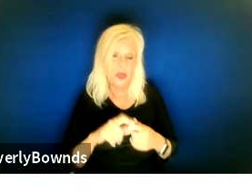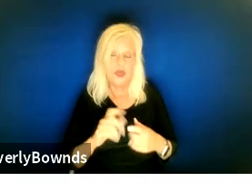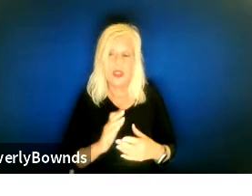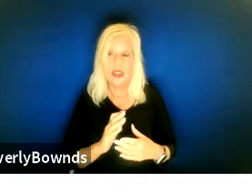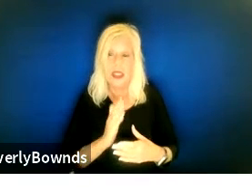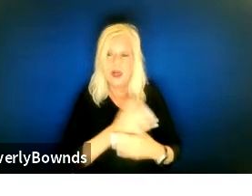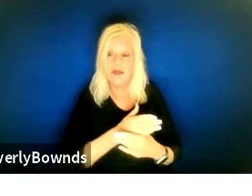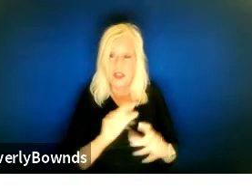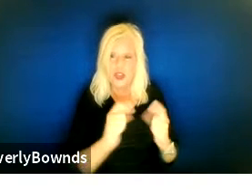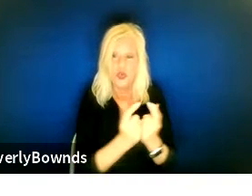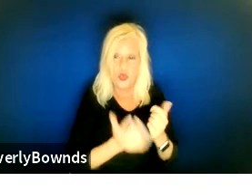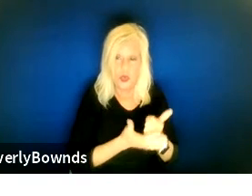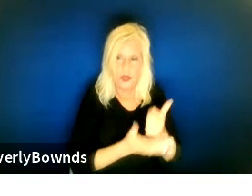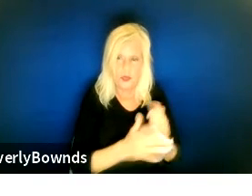groups,